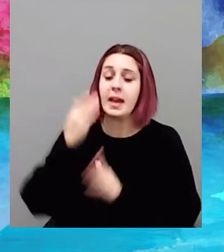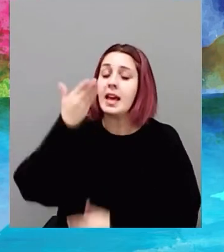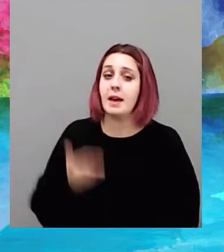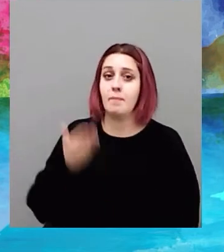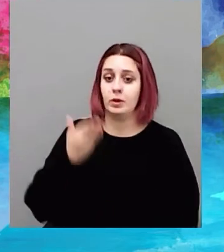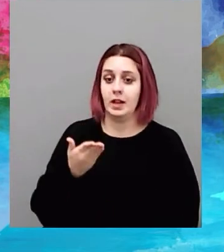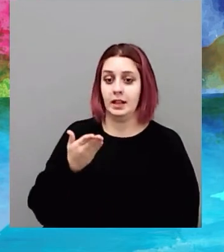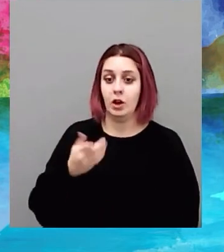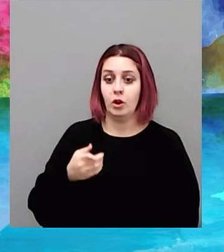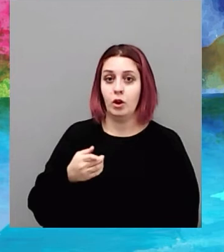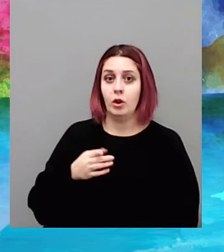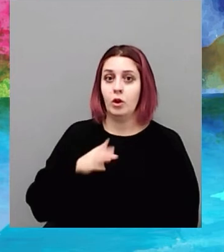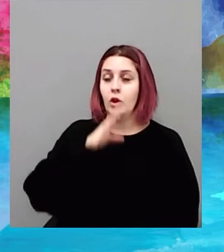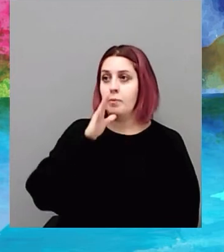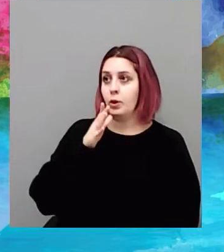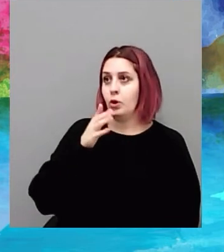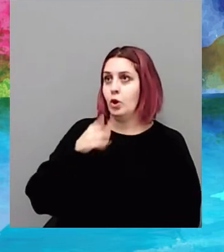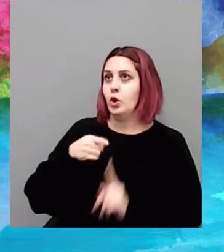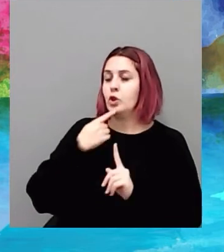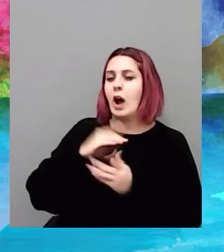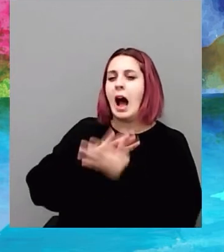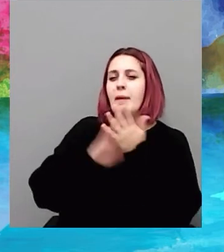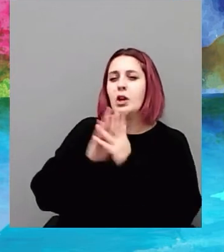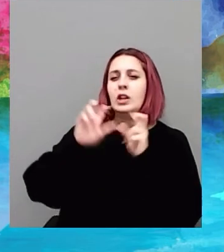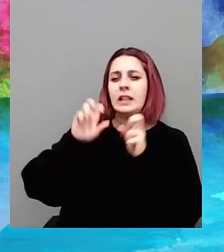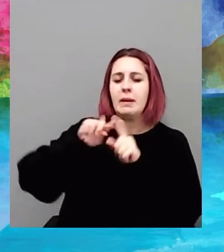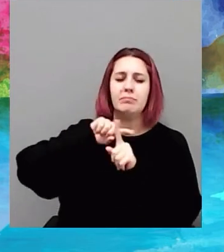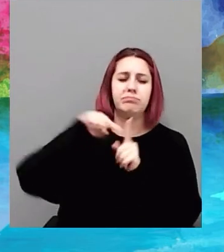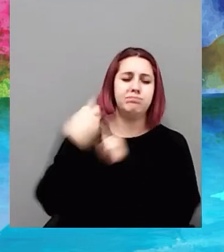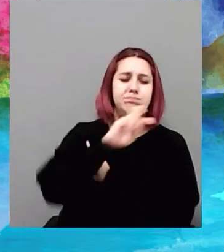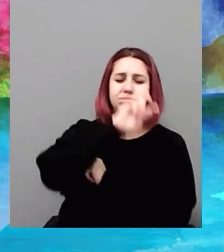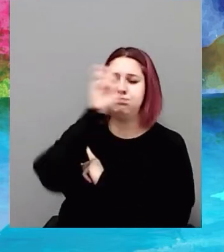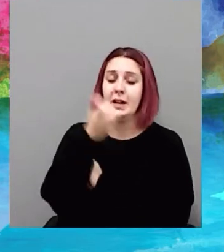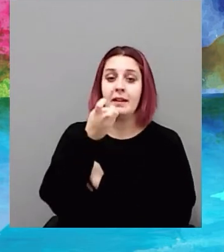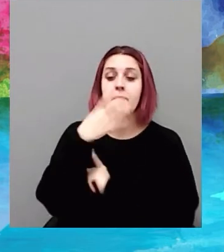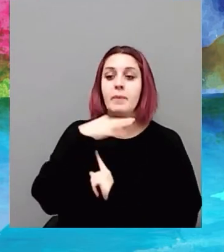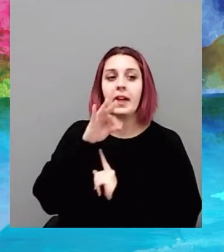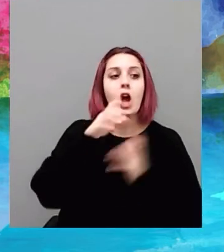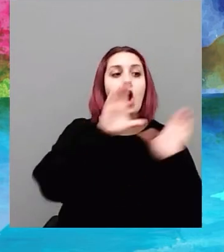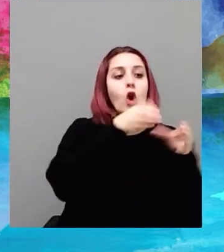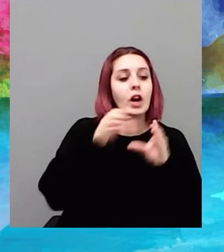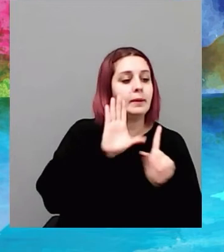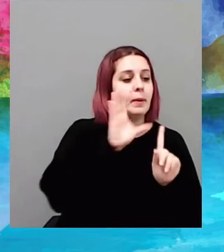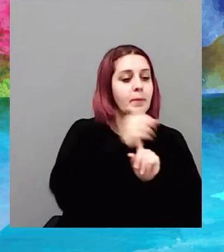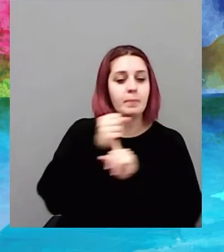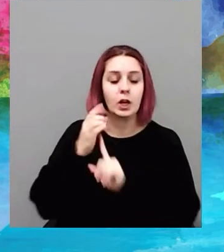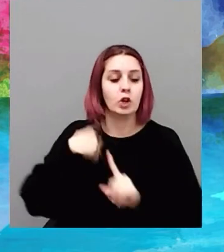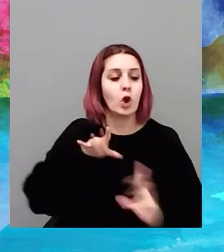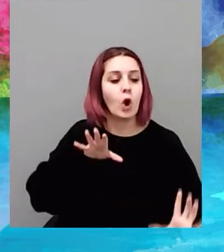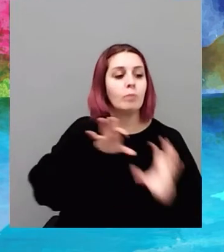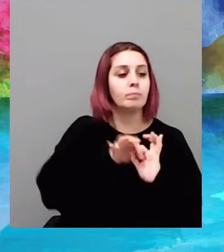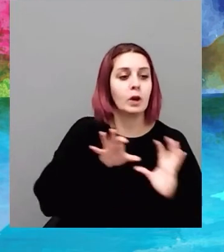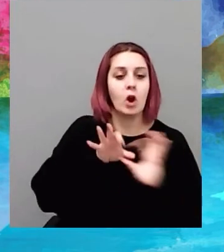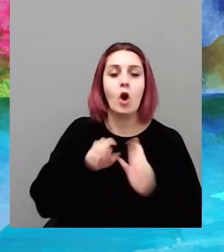Now, based on that definition of diversity, we identify the groups in the city and